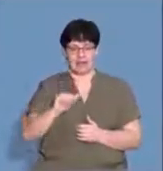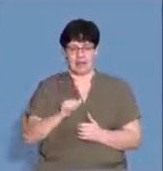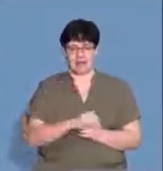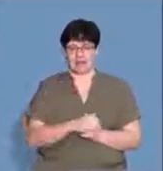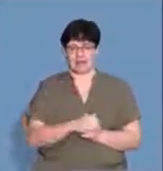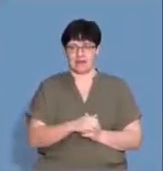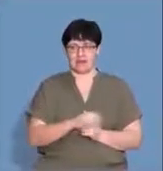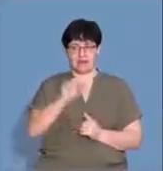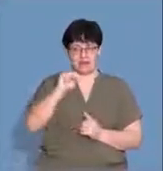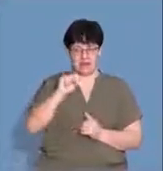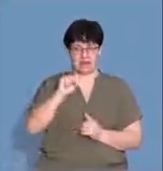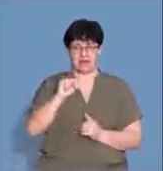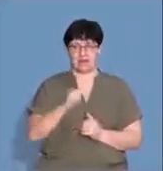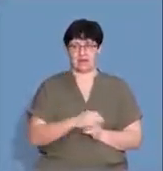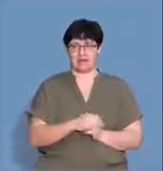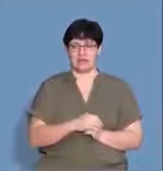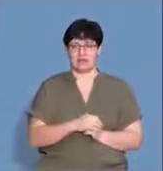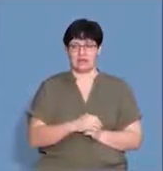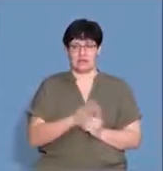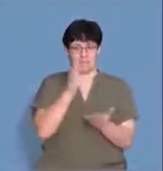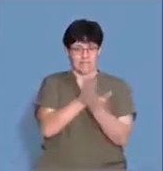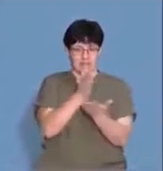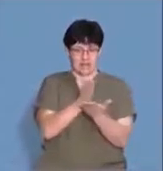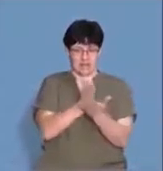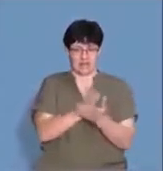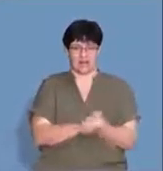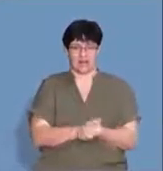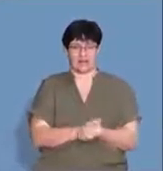I'm just going to do a quick recap here, is your middle.